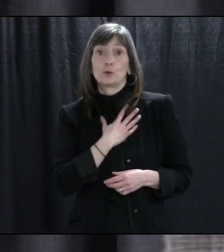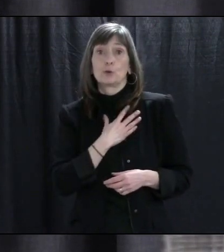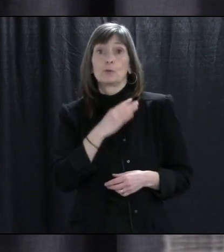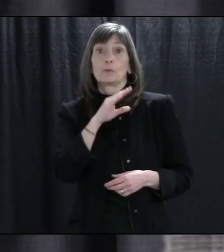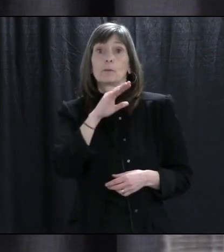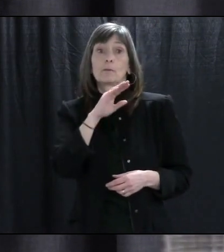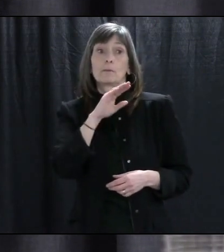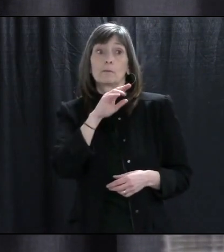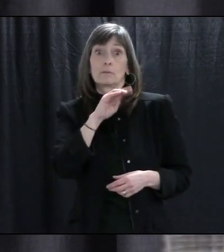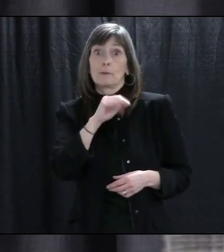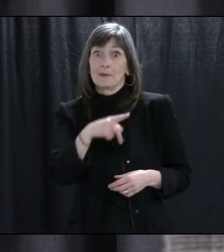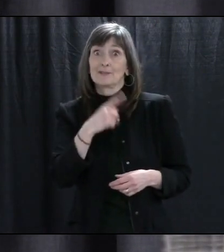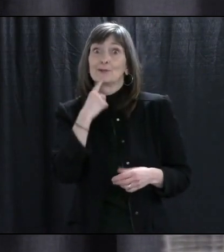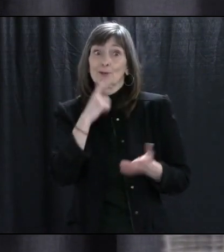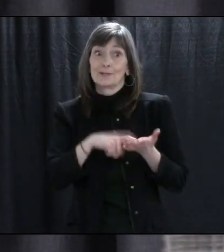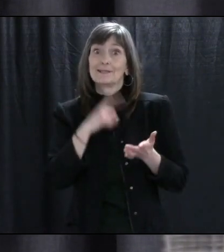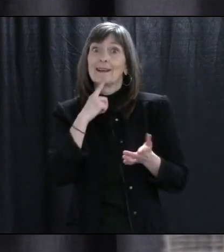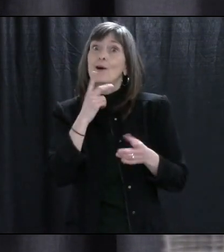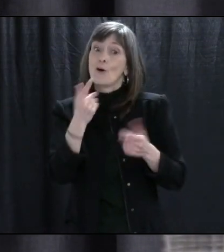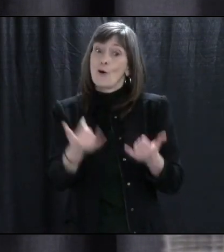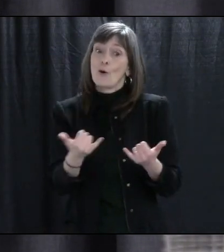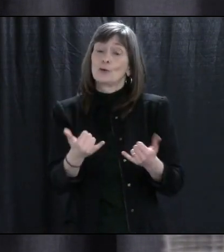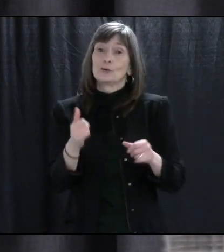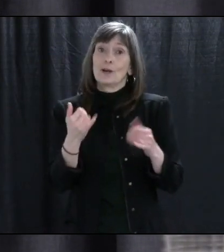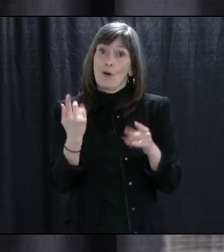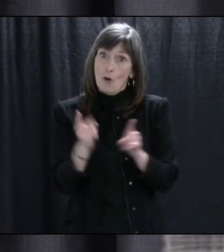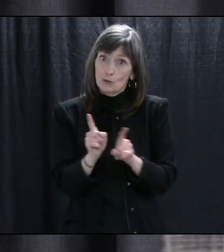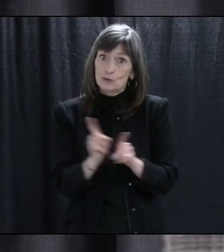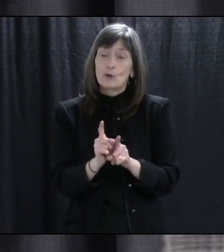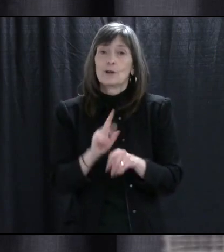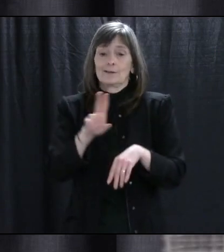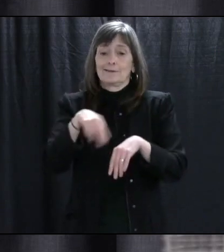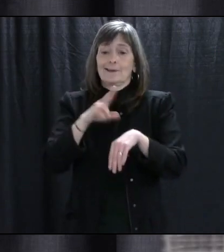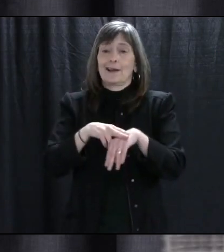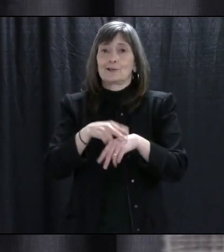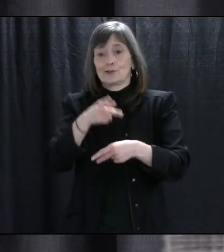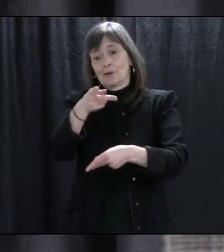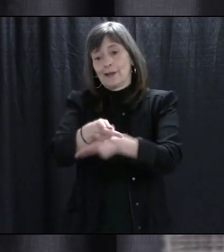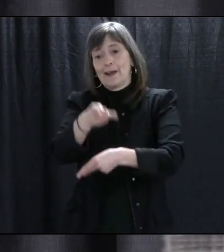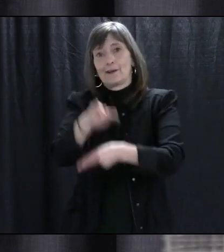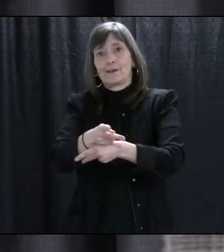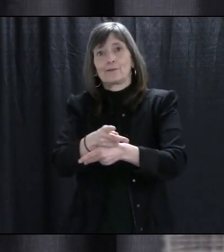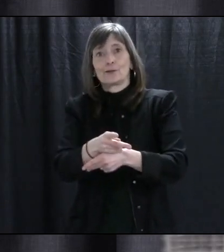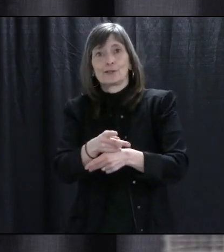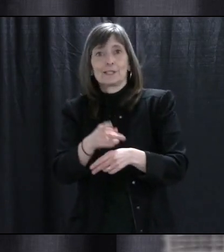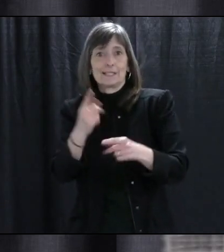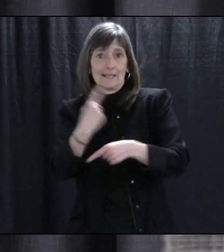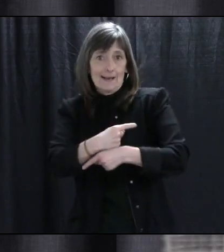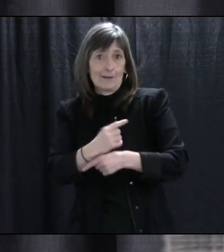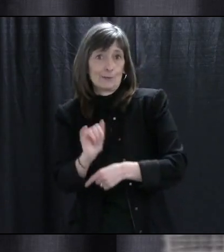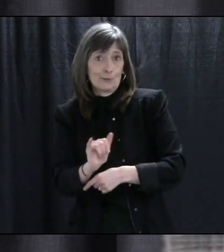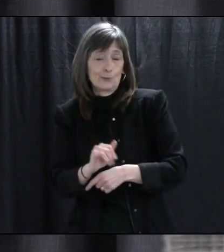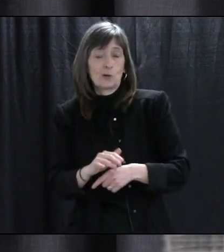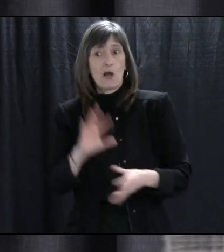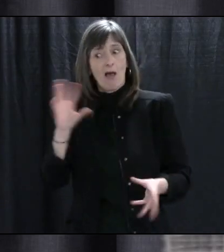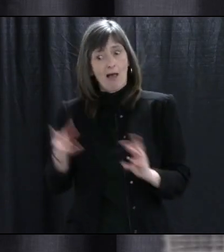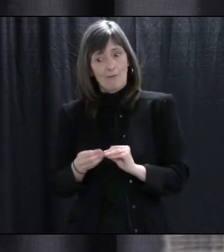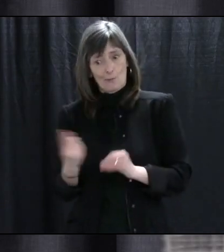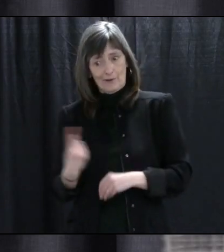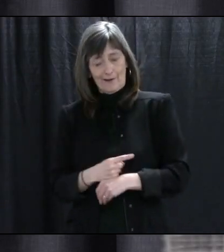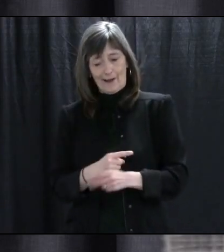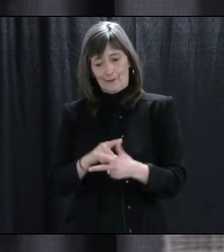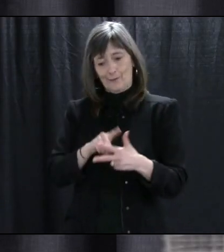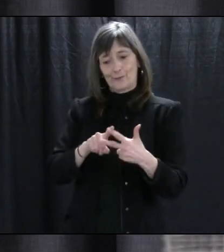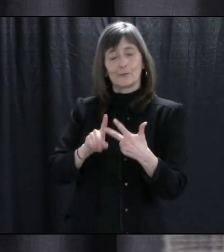Caregivers Day, and I think it's quite appropriate in many respects that it's all come together on one day, and particularly at this time of the year,